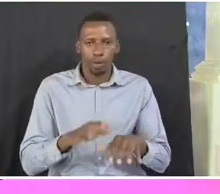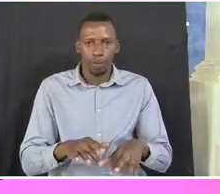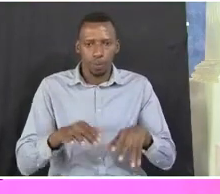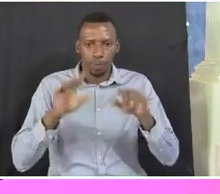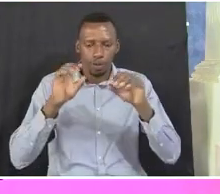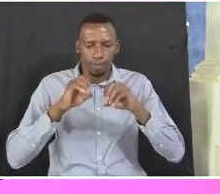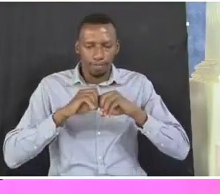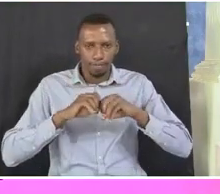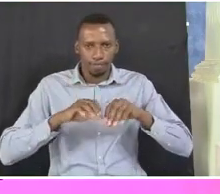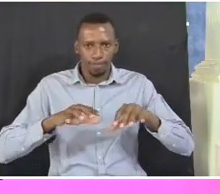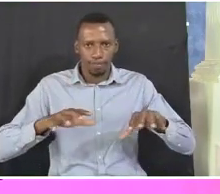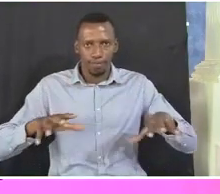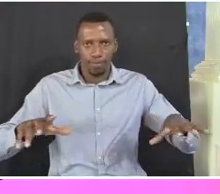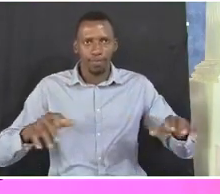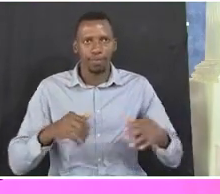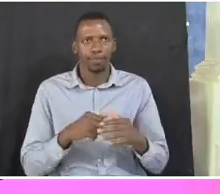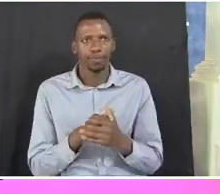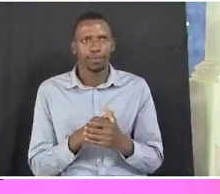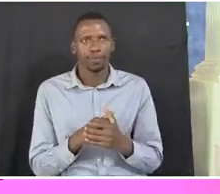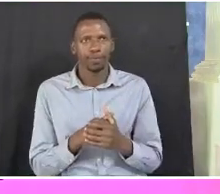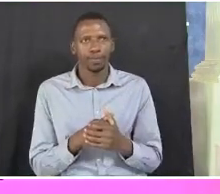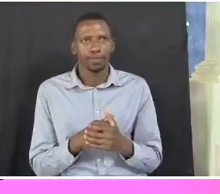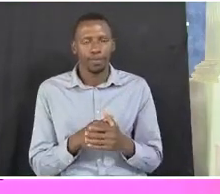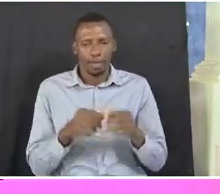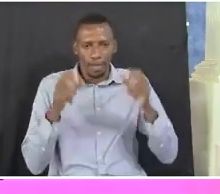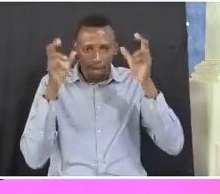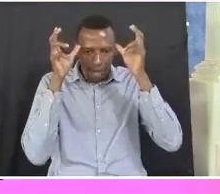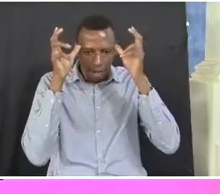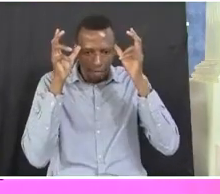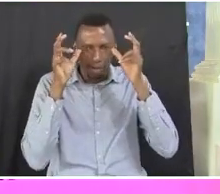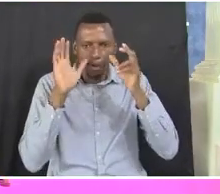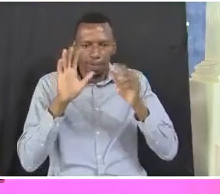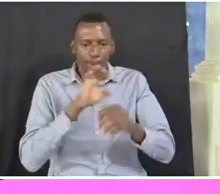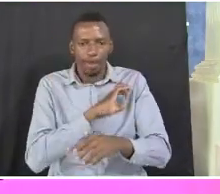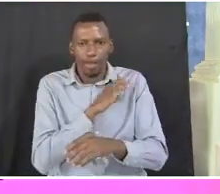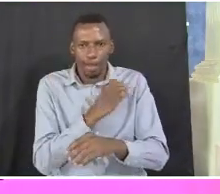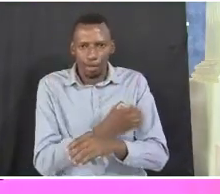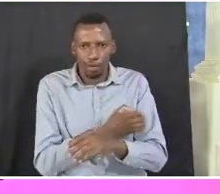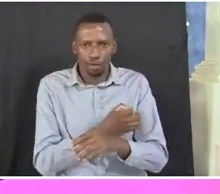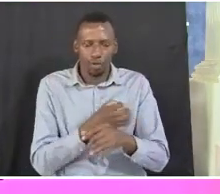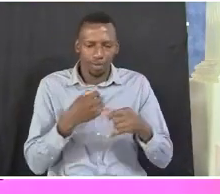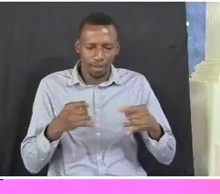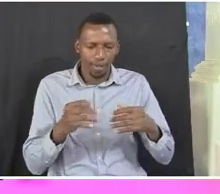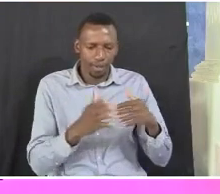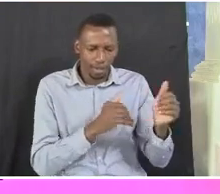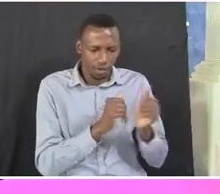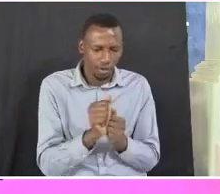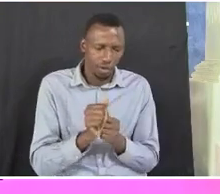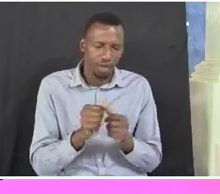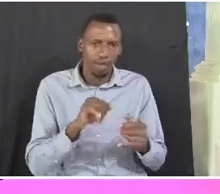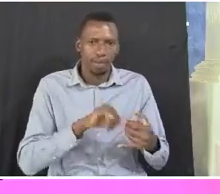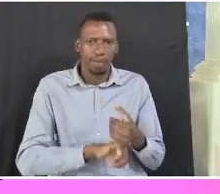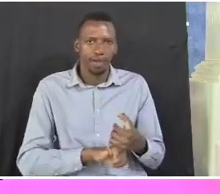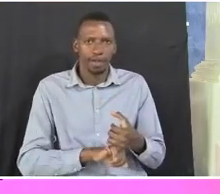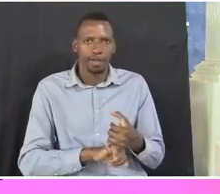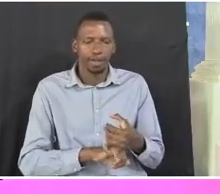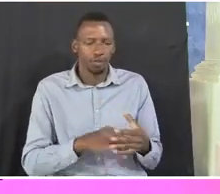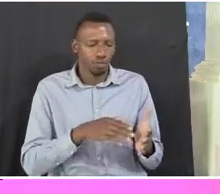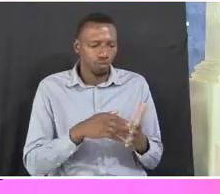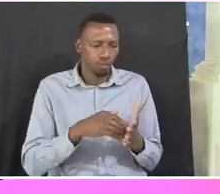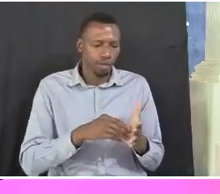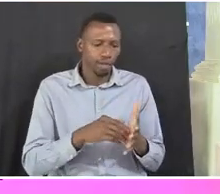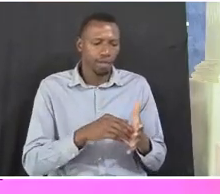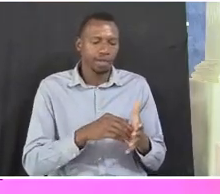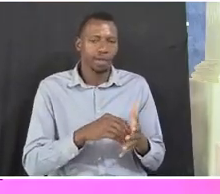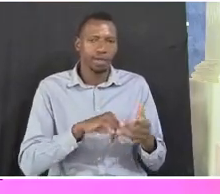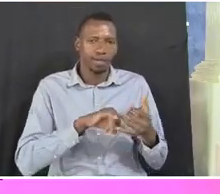was Satan's started effort to perfect the marriage institution, to weaken its obligations and lessen